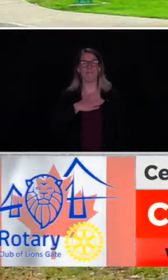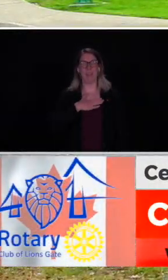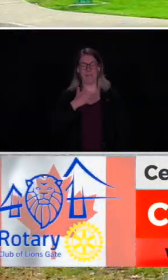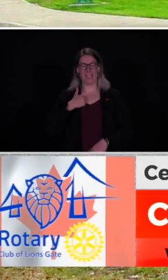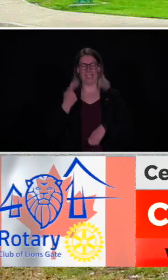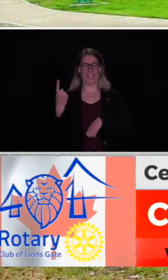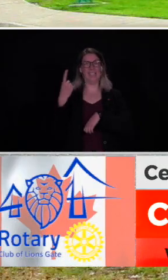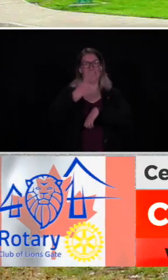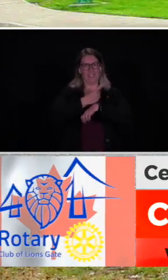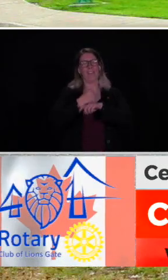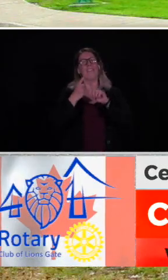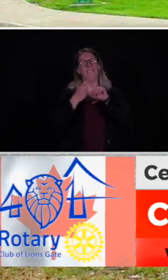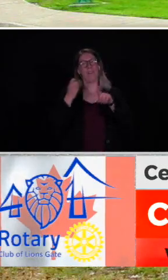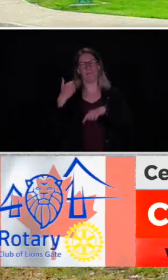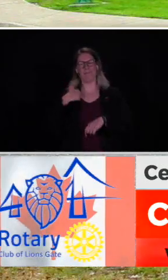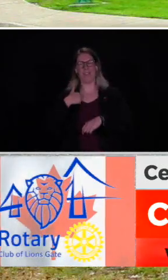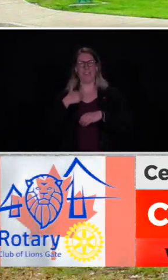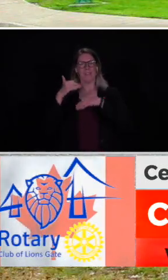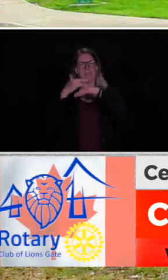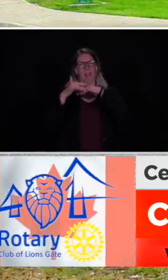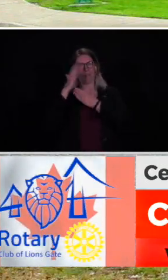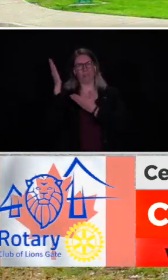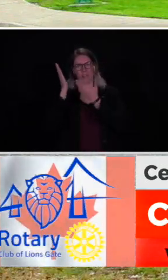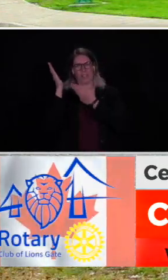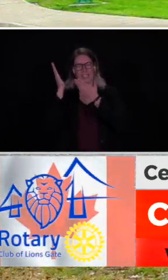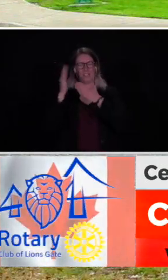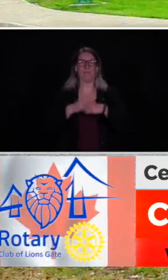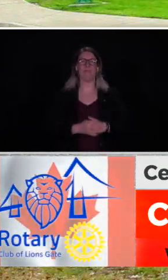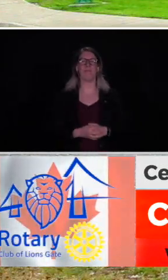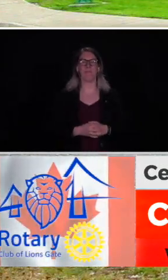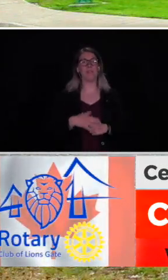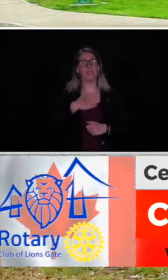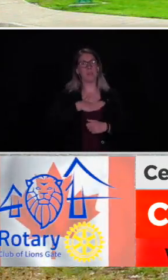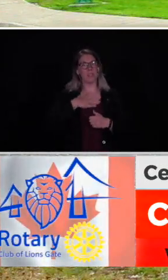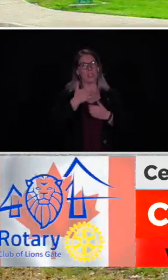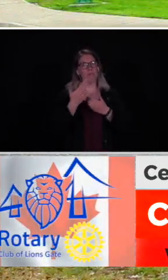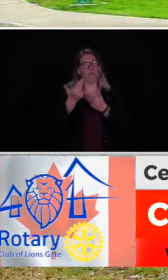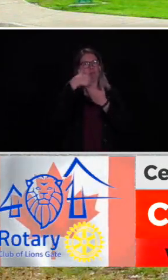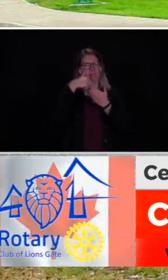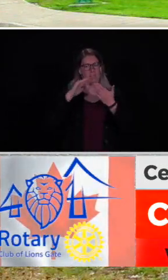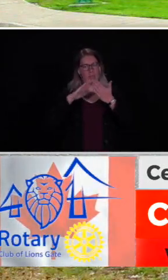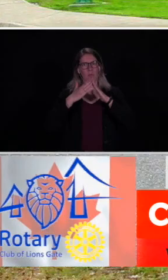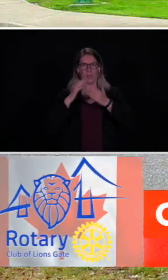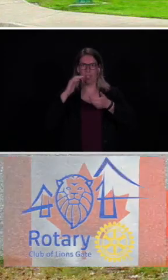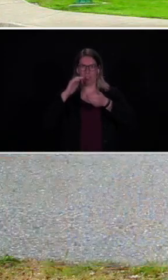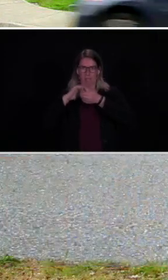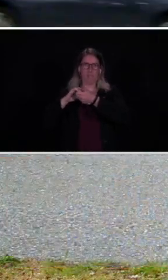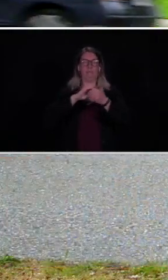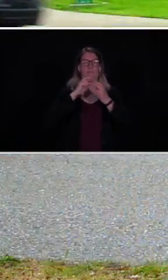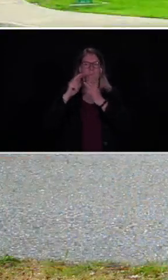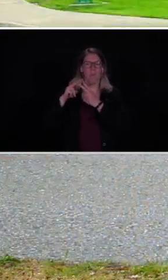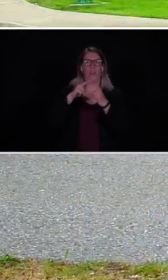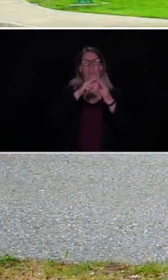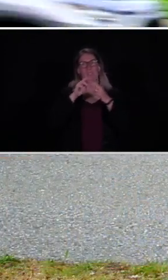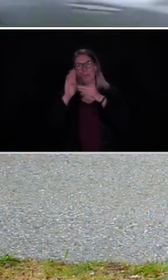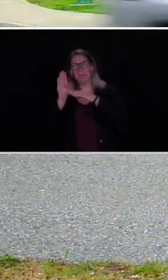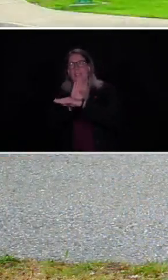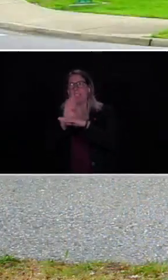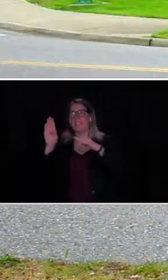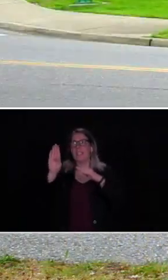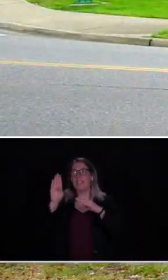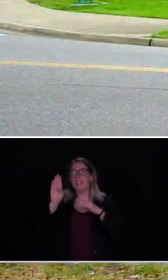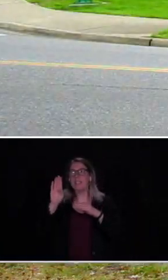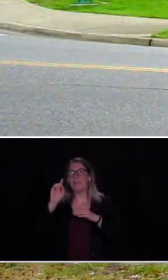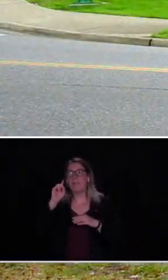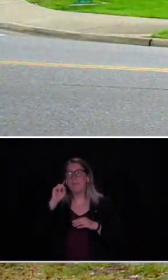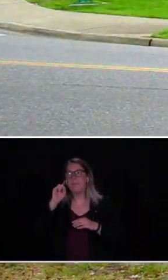Day from Canadian Blood Services. Please join our community partners, businesses, and residents of the North Shore